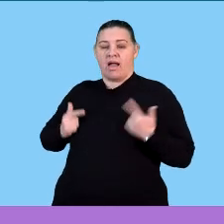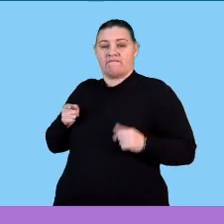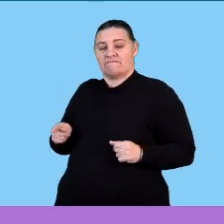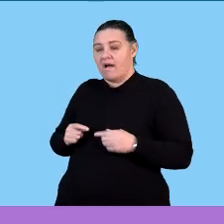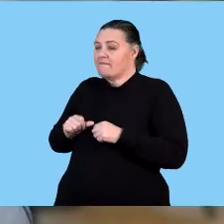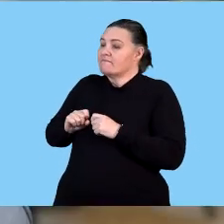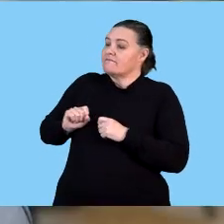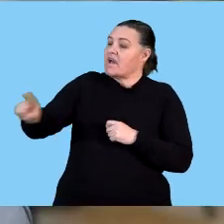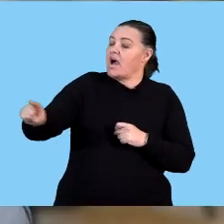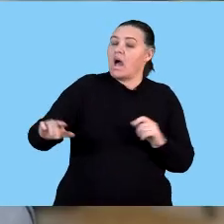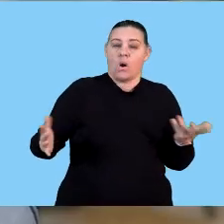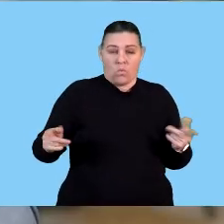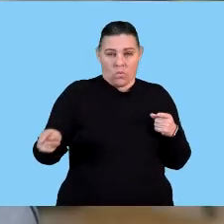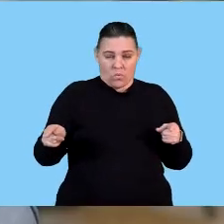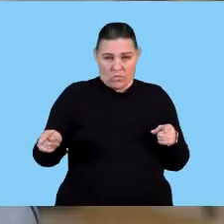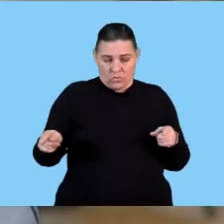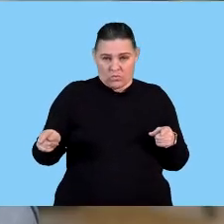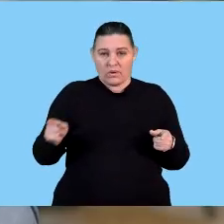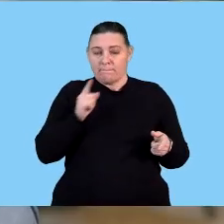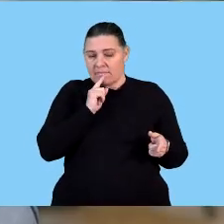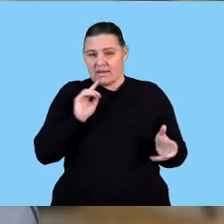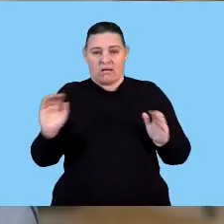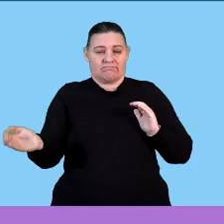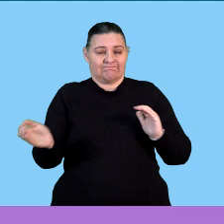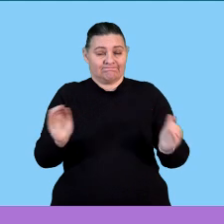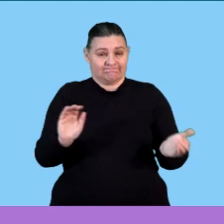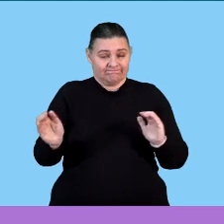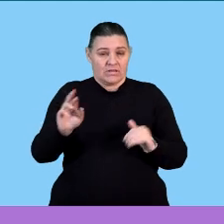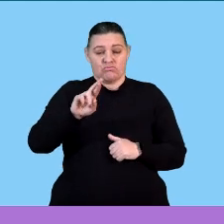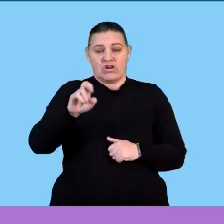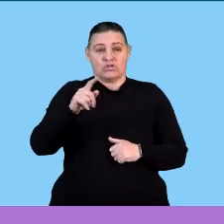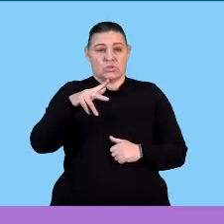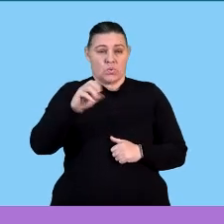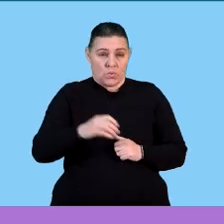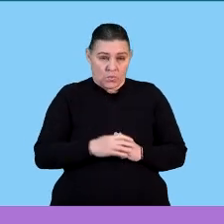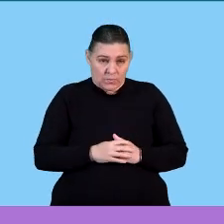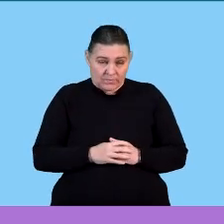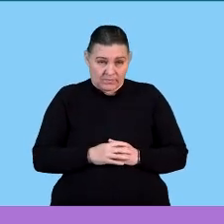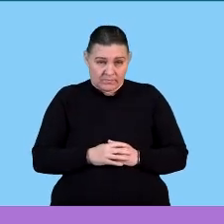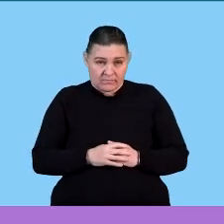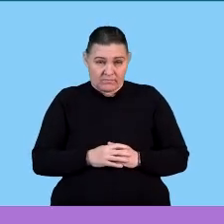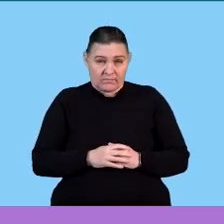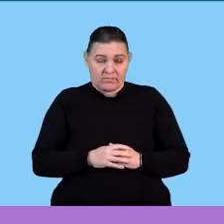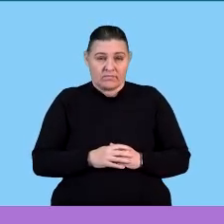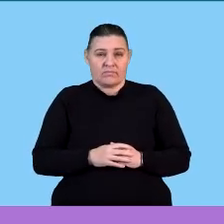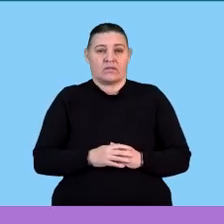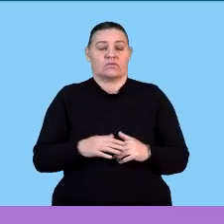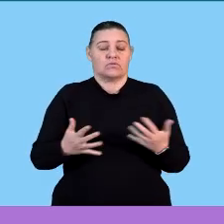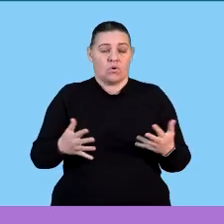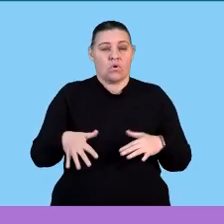life, depending on how you want to look at it. But again, we're dealing with ratios now, with the same unit stuff, those things.